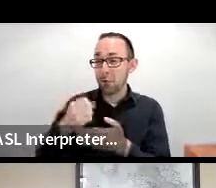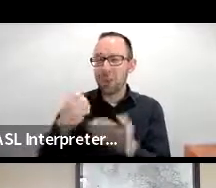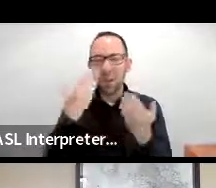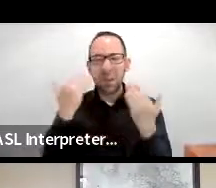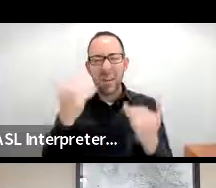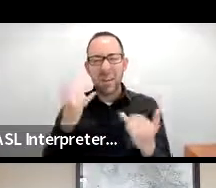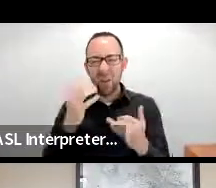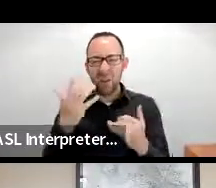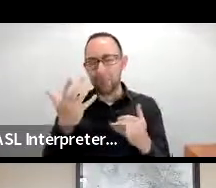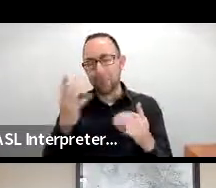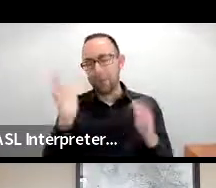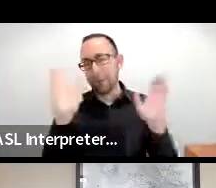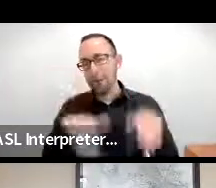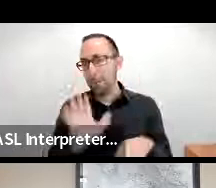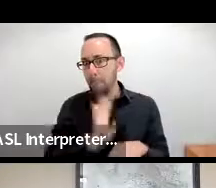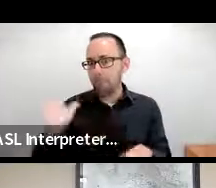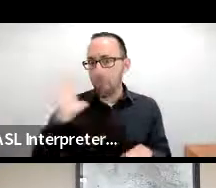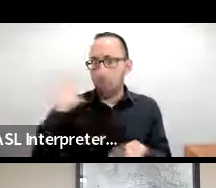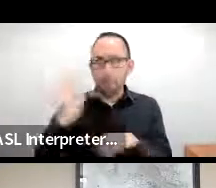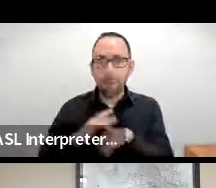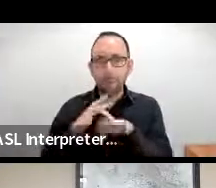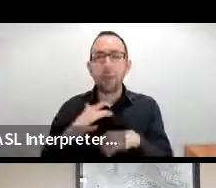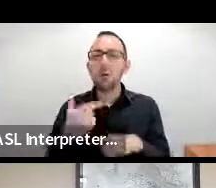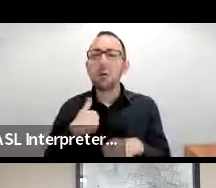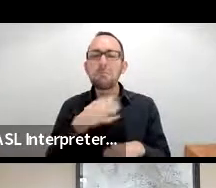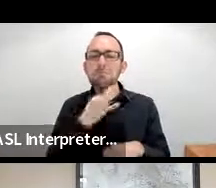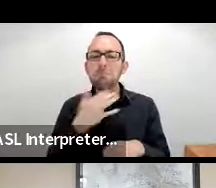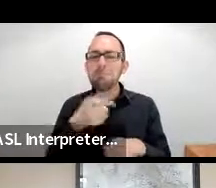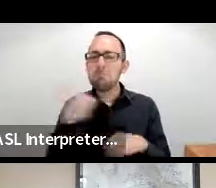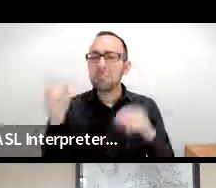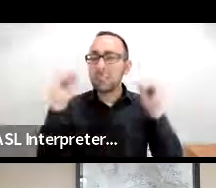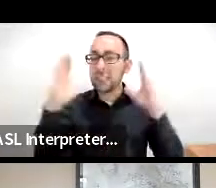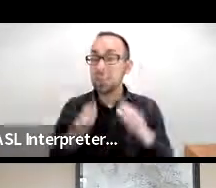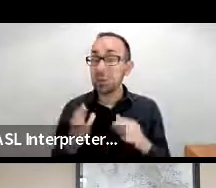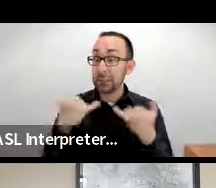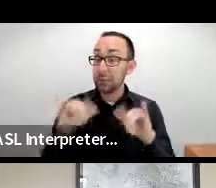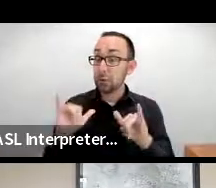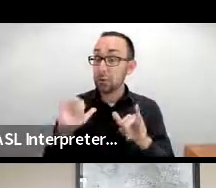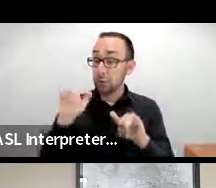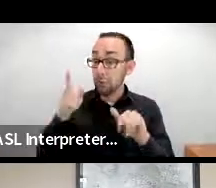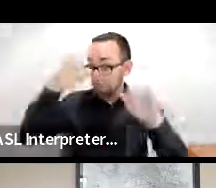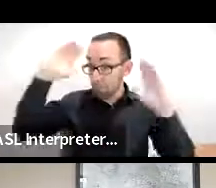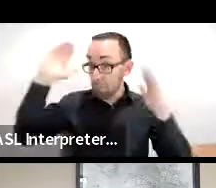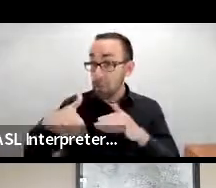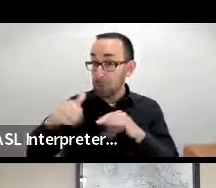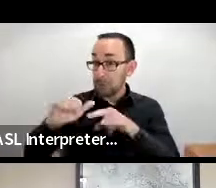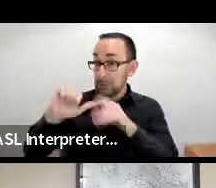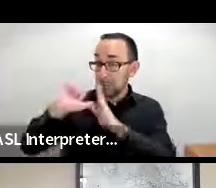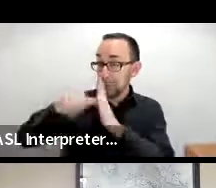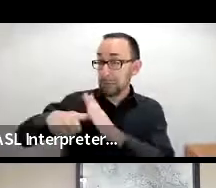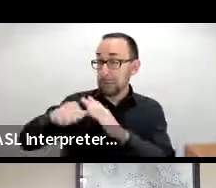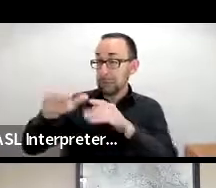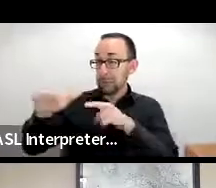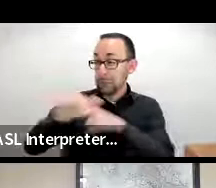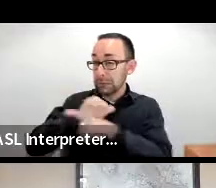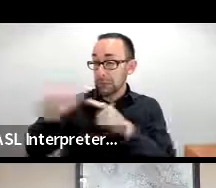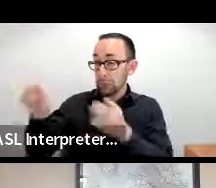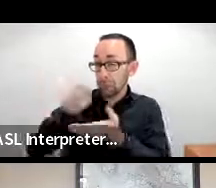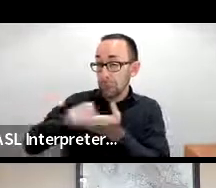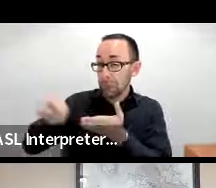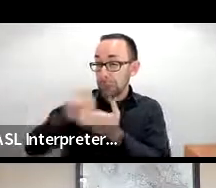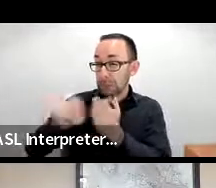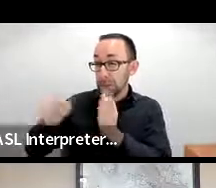and so I guess I just wanted to hear from the teachers if that's still kind of a concern that they look at